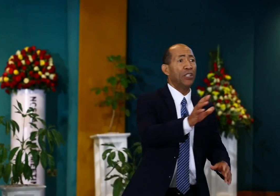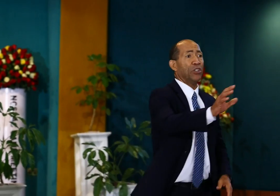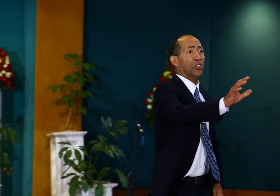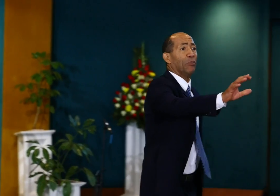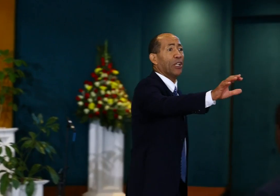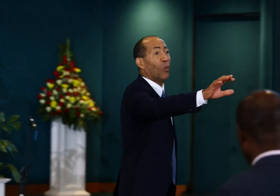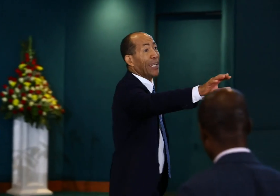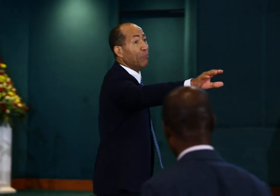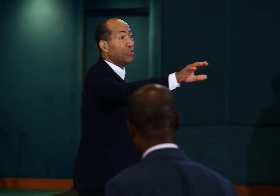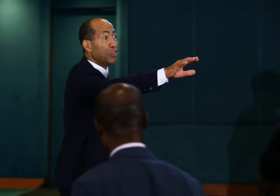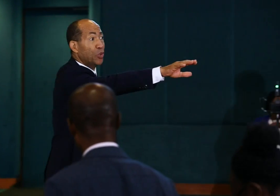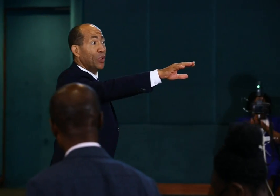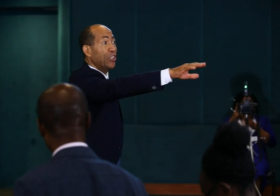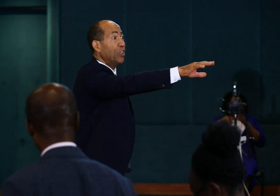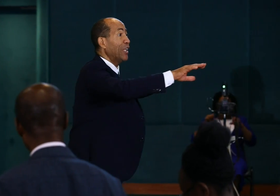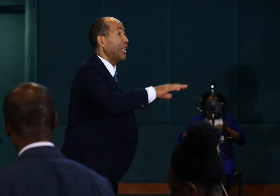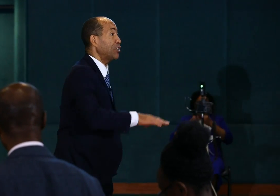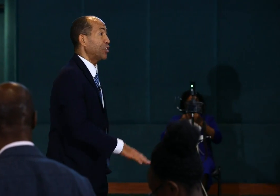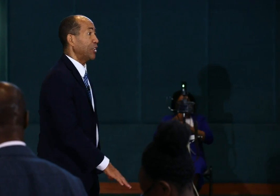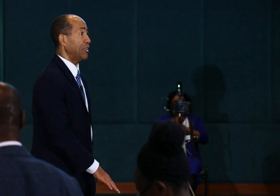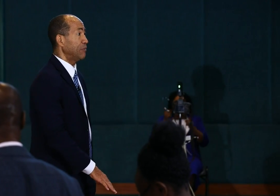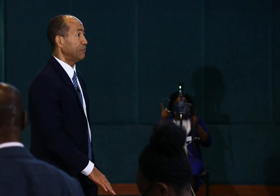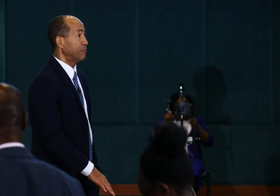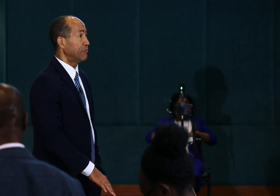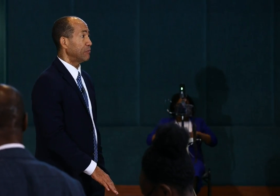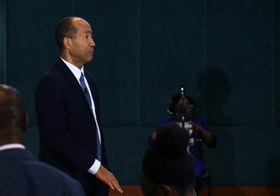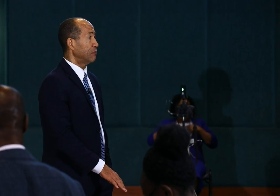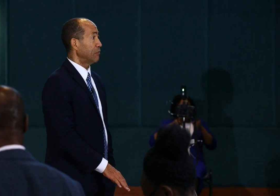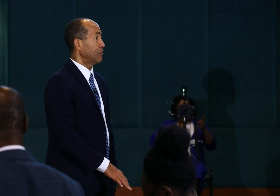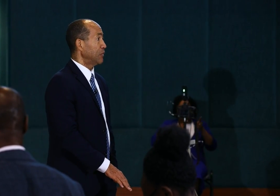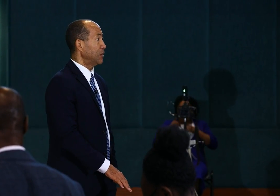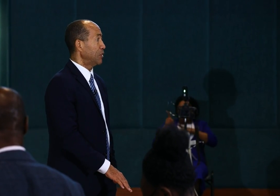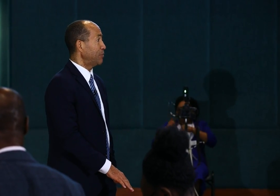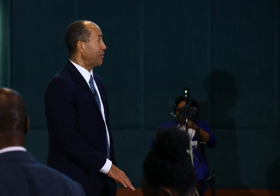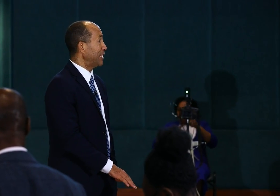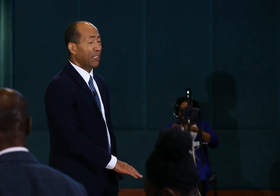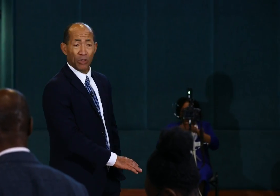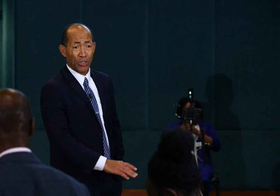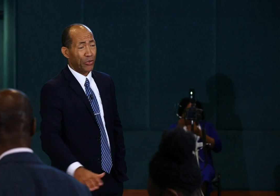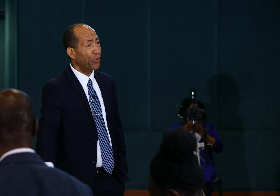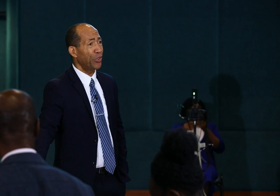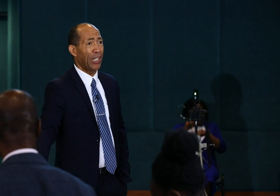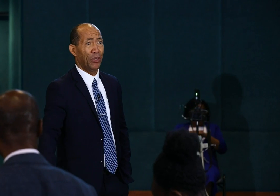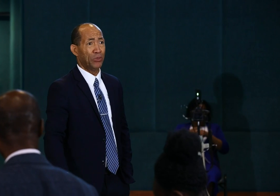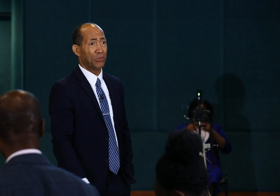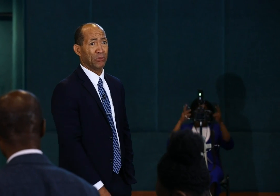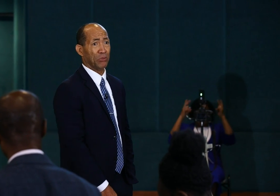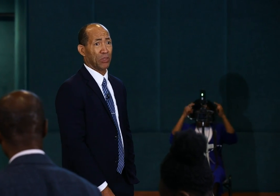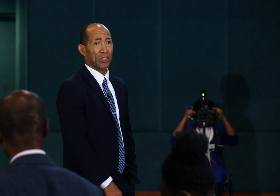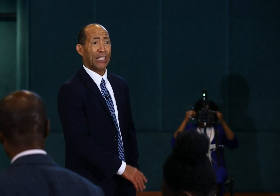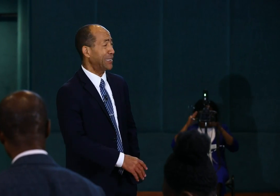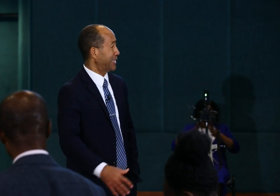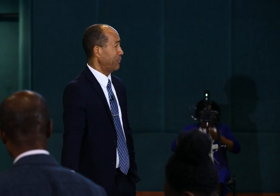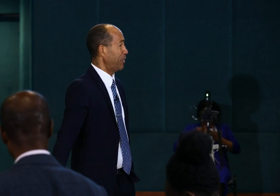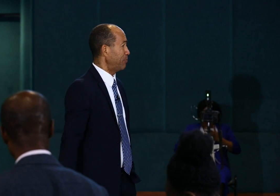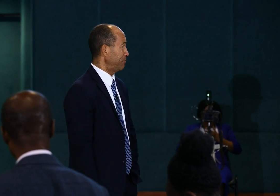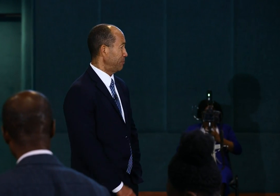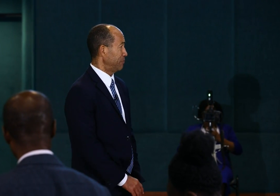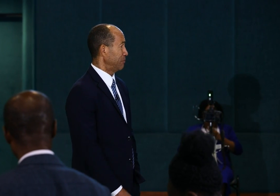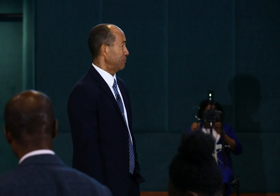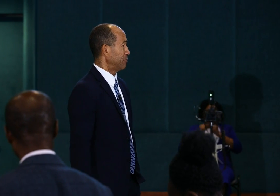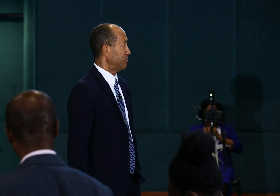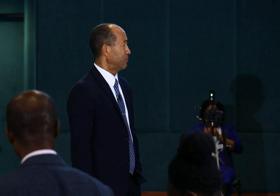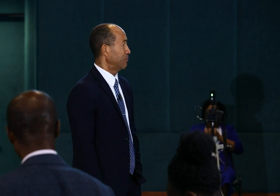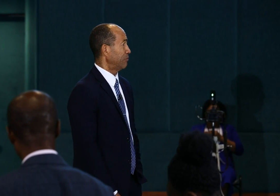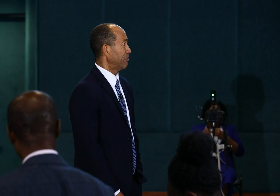And by the way, no matter what happened to you in your life's journey, sometimes the devil will throw you down, slip up.